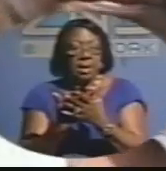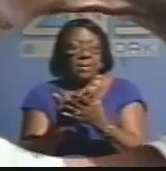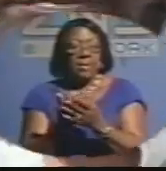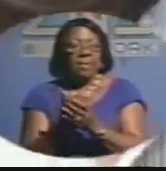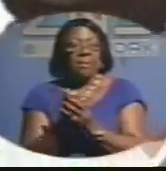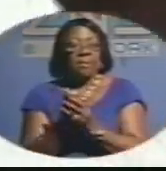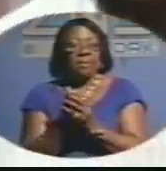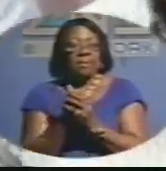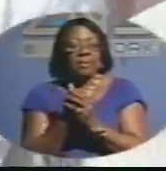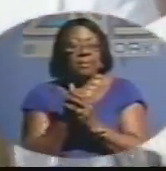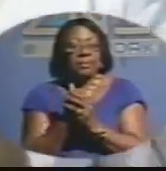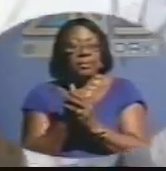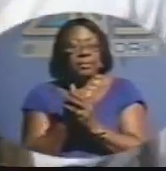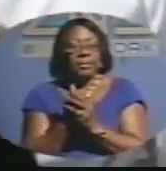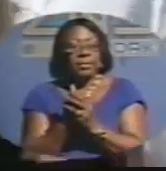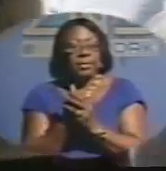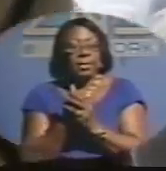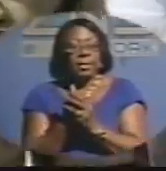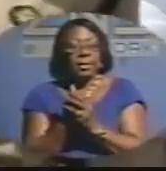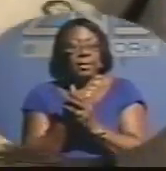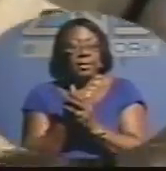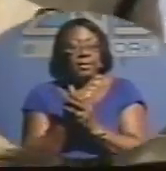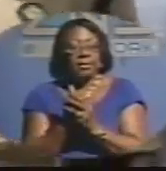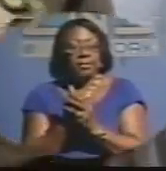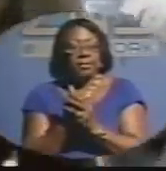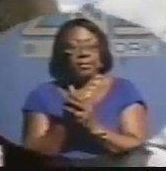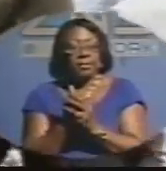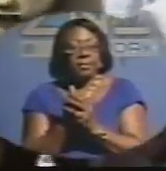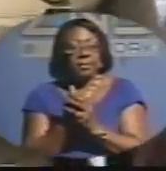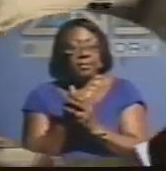could face the death penalty. Franklin Williams